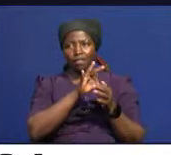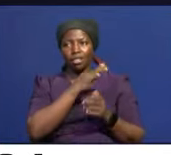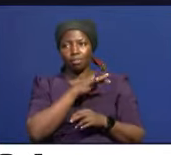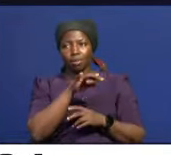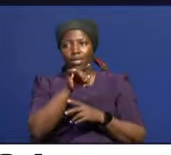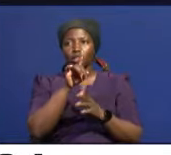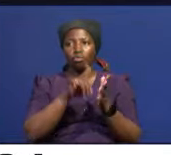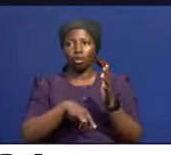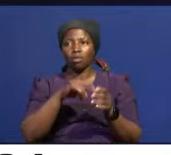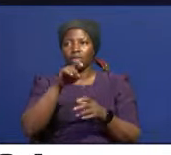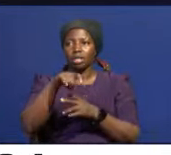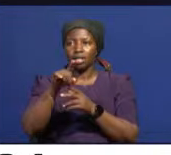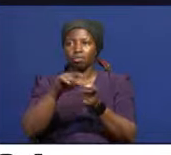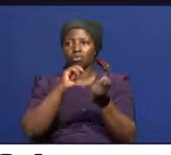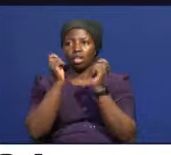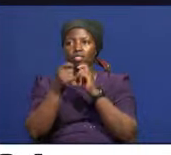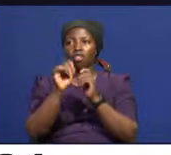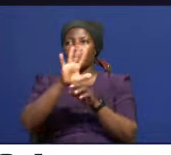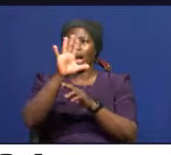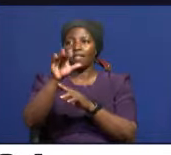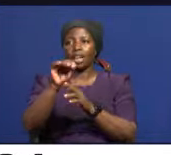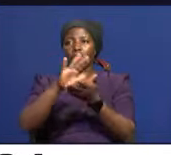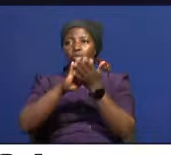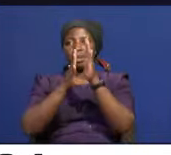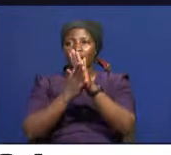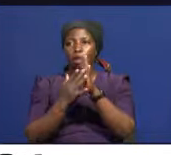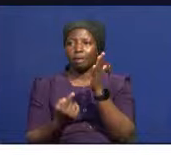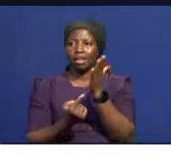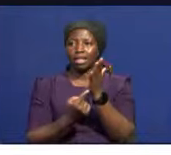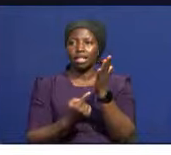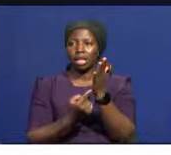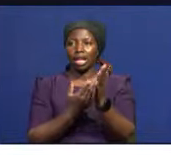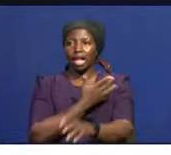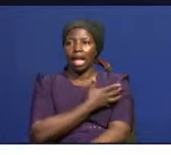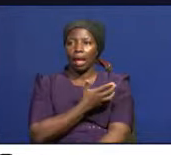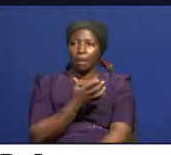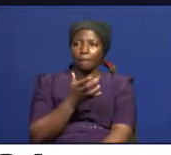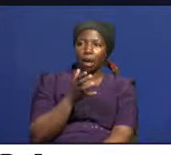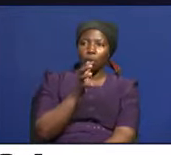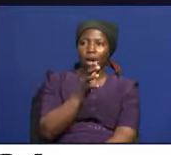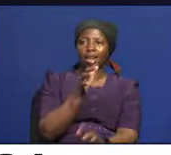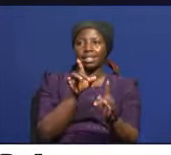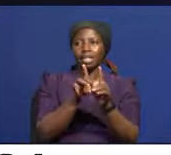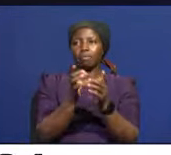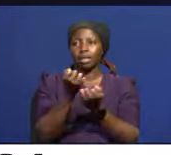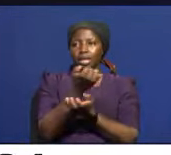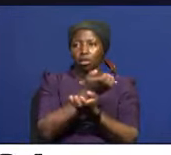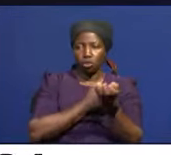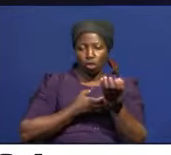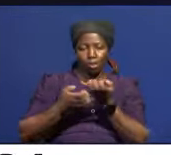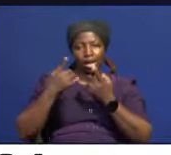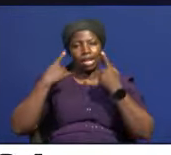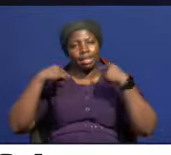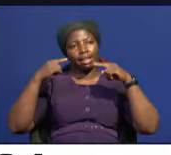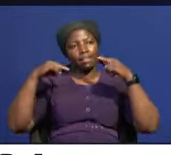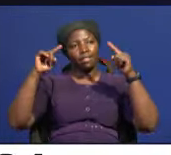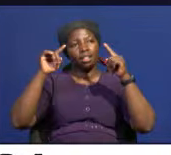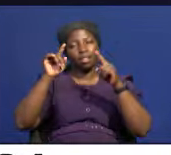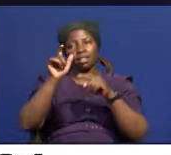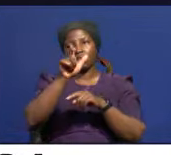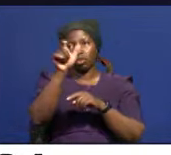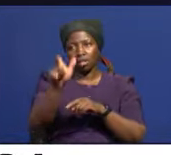to transform Africa into a digitally empowered and economically thriving